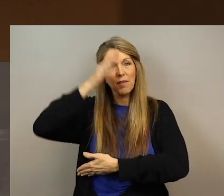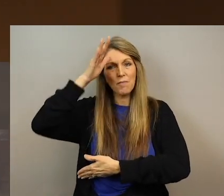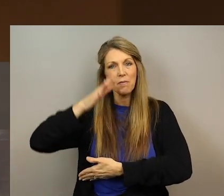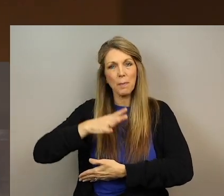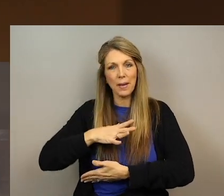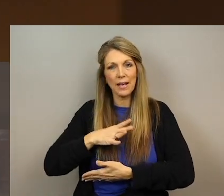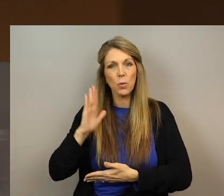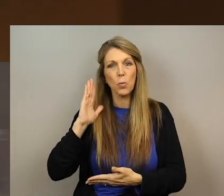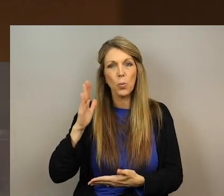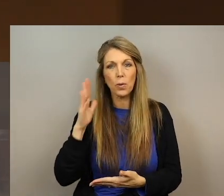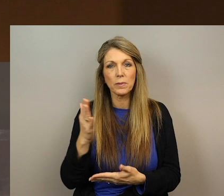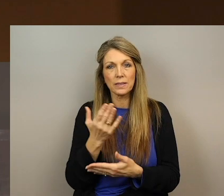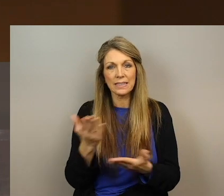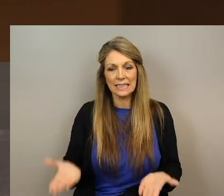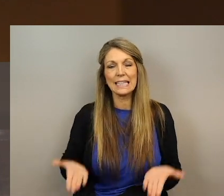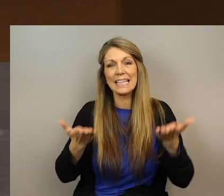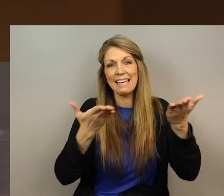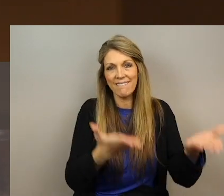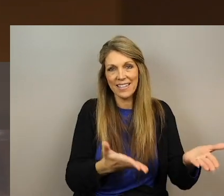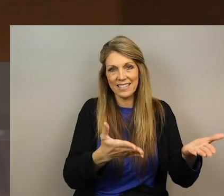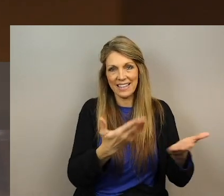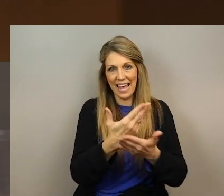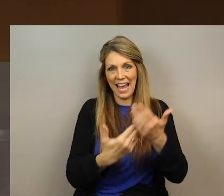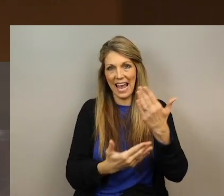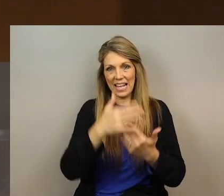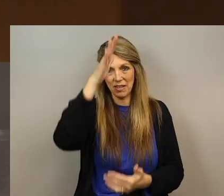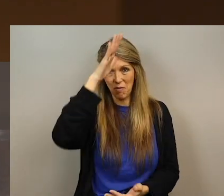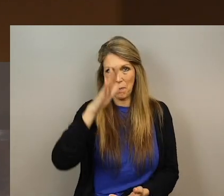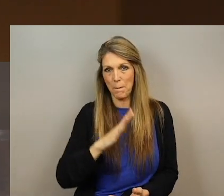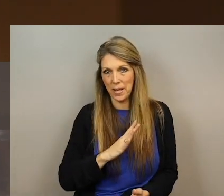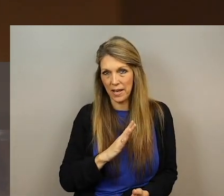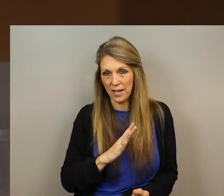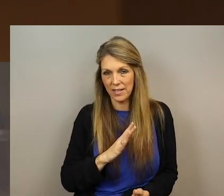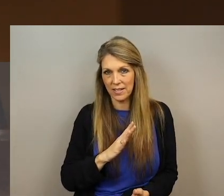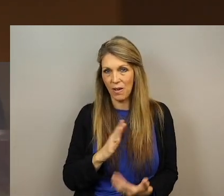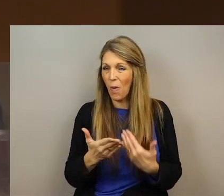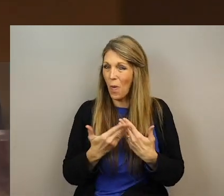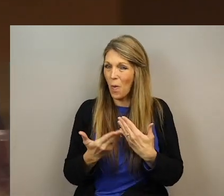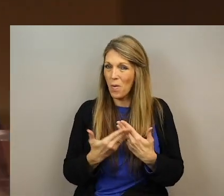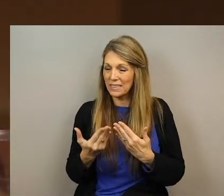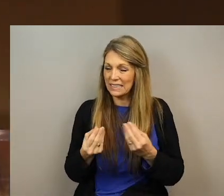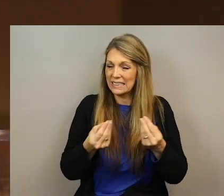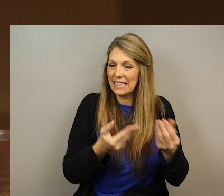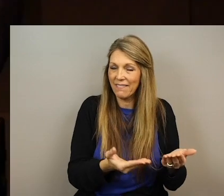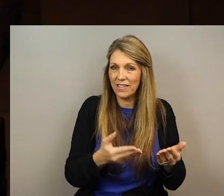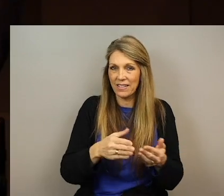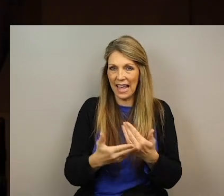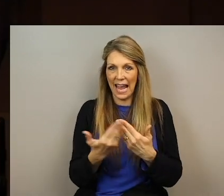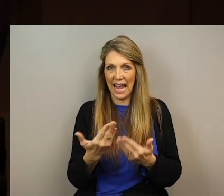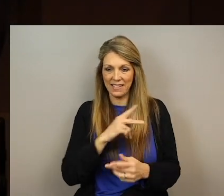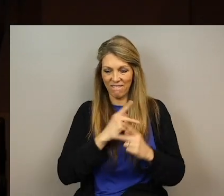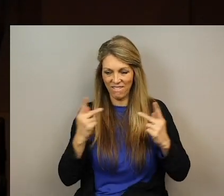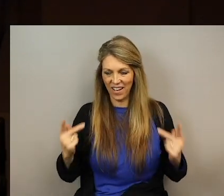is about to be delivered into the hands of men. He's about to be delivered into the hands of